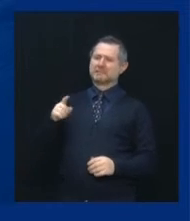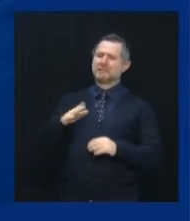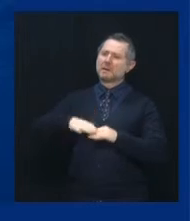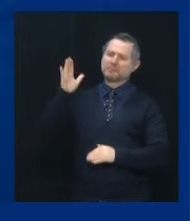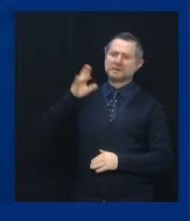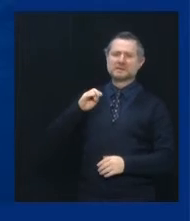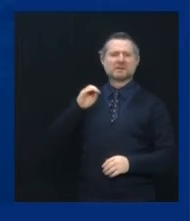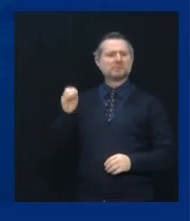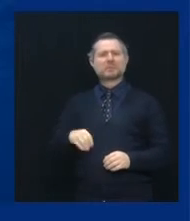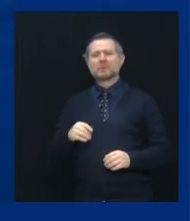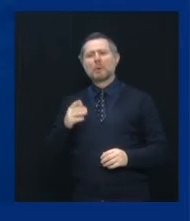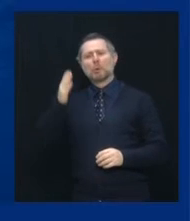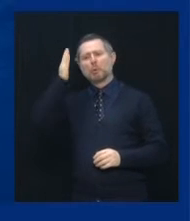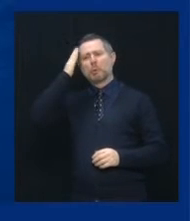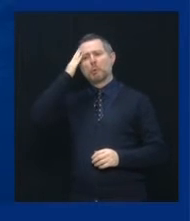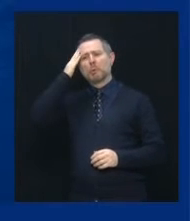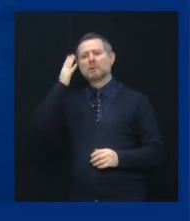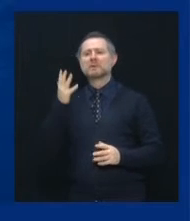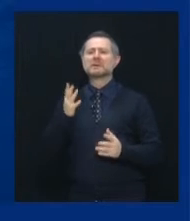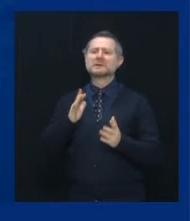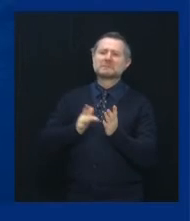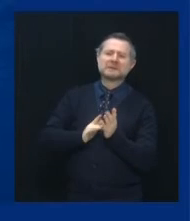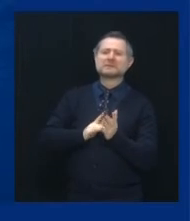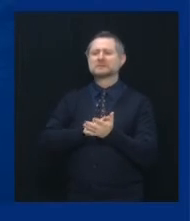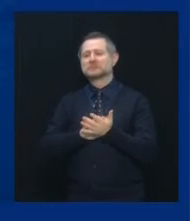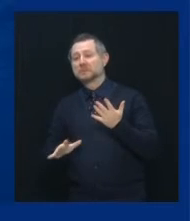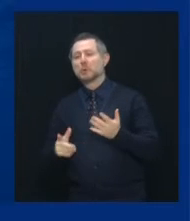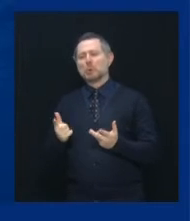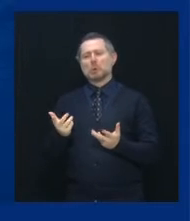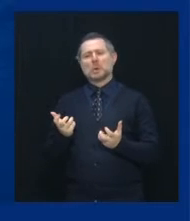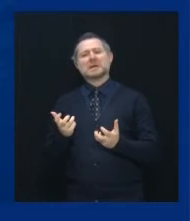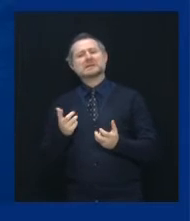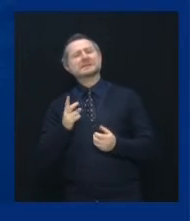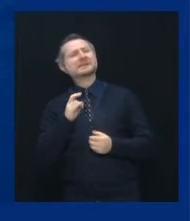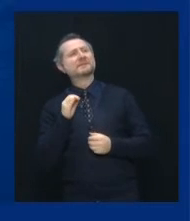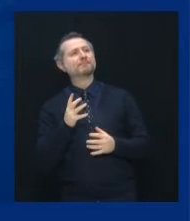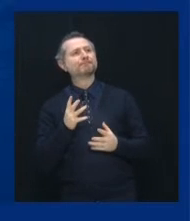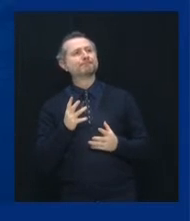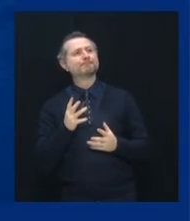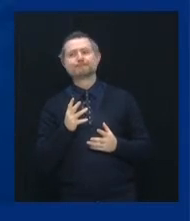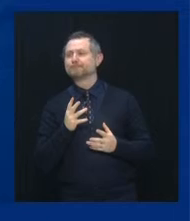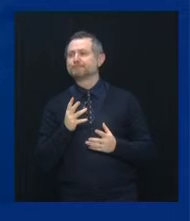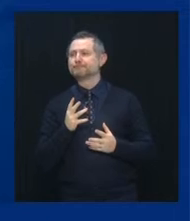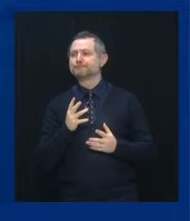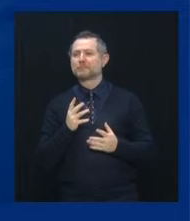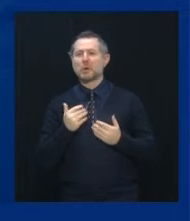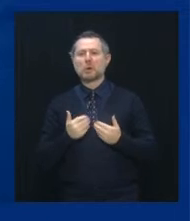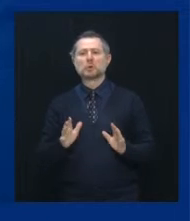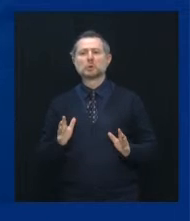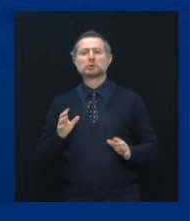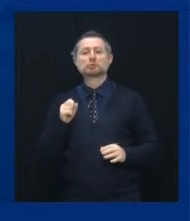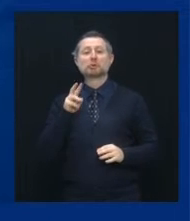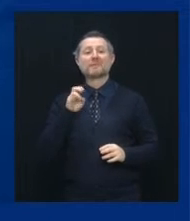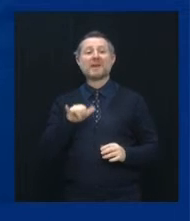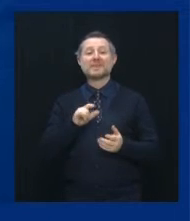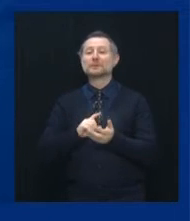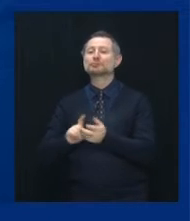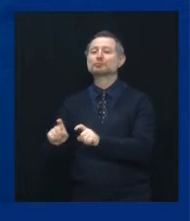done a survey of hospital staff across the state. We're still in the midst of it. But